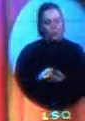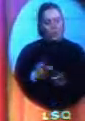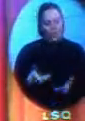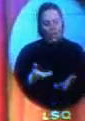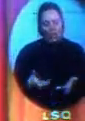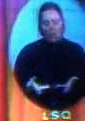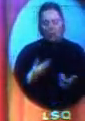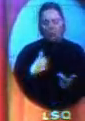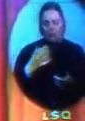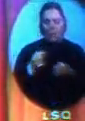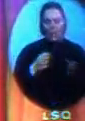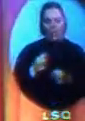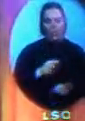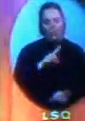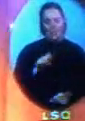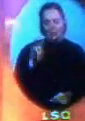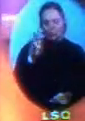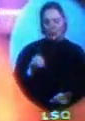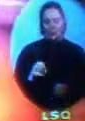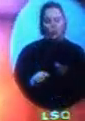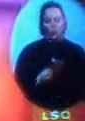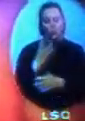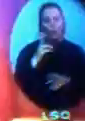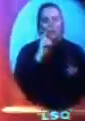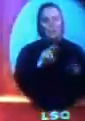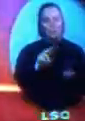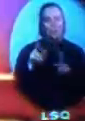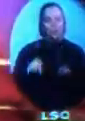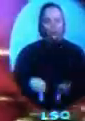additional 170 new inspectors. Wow.